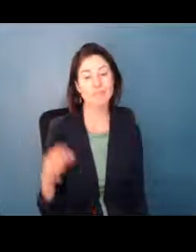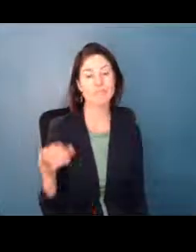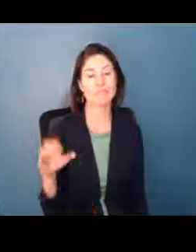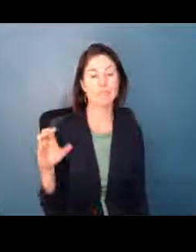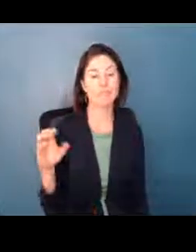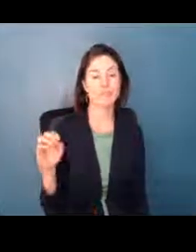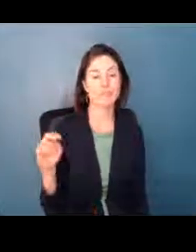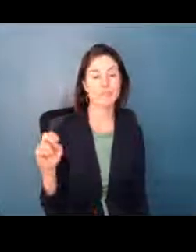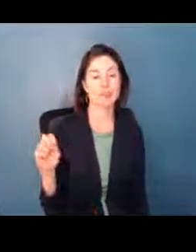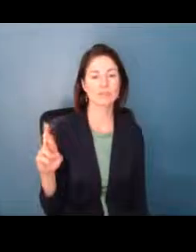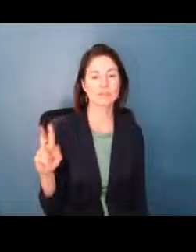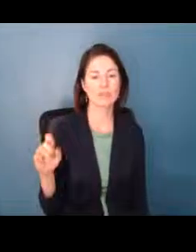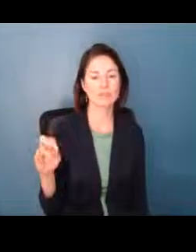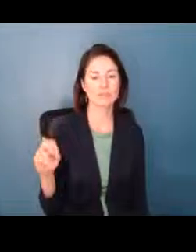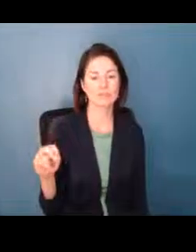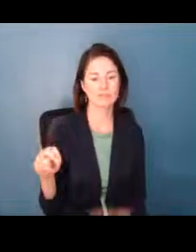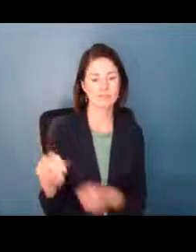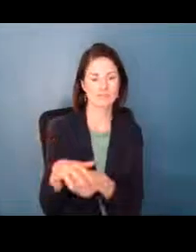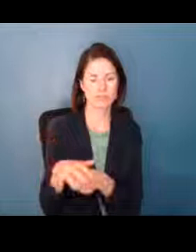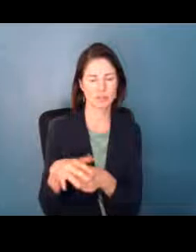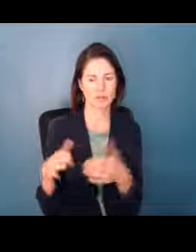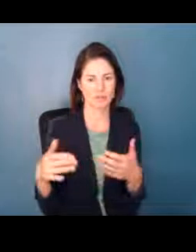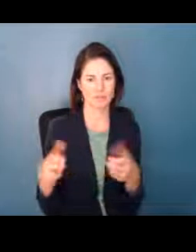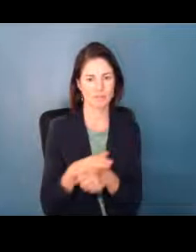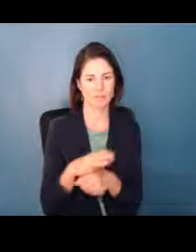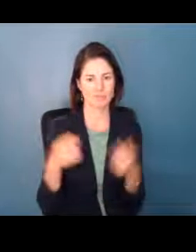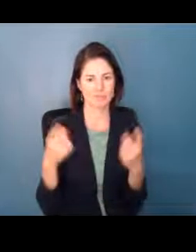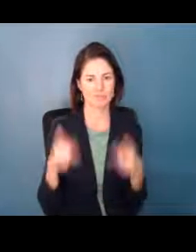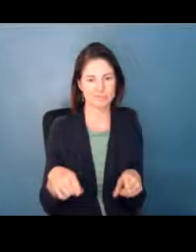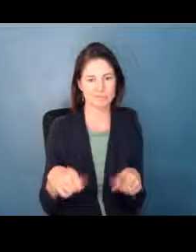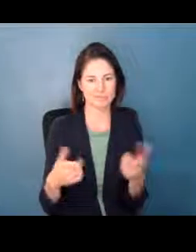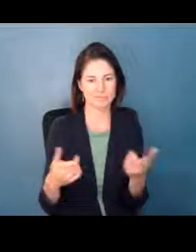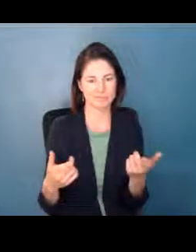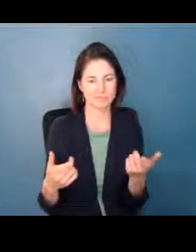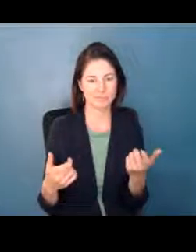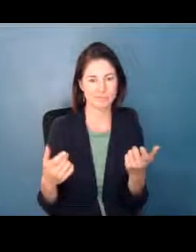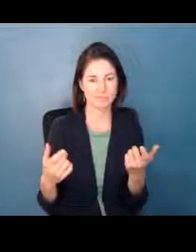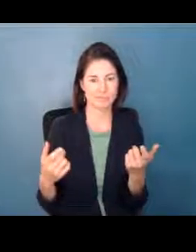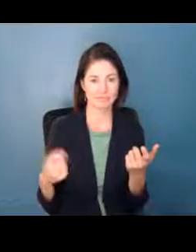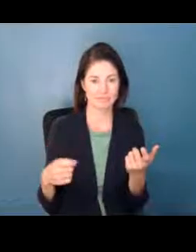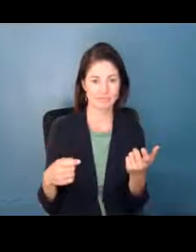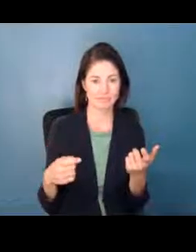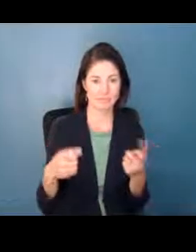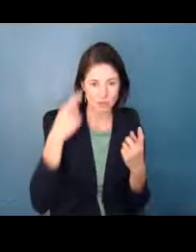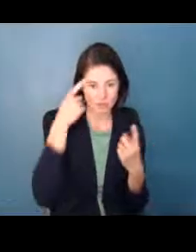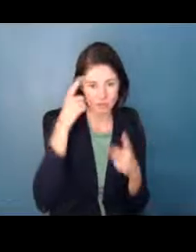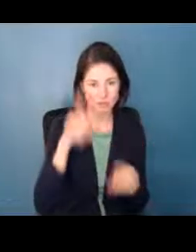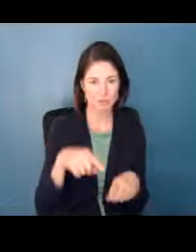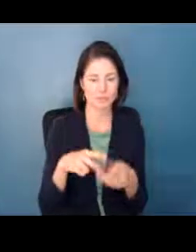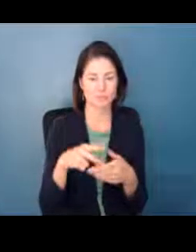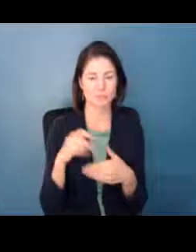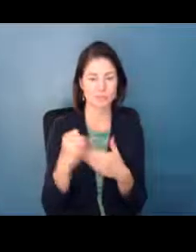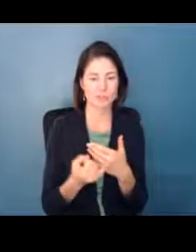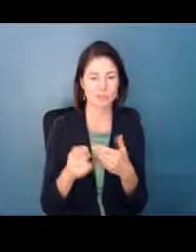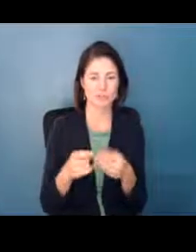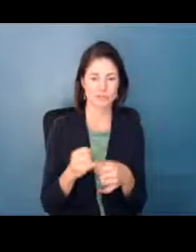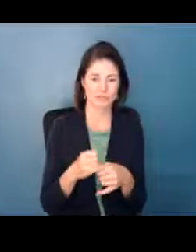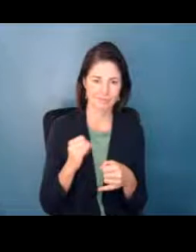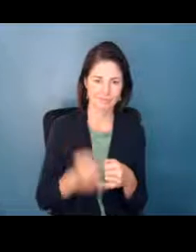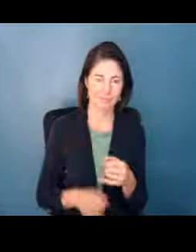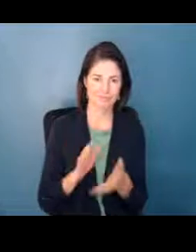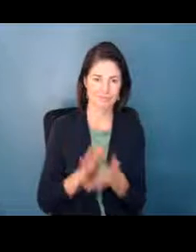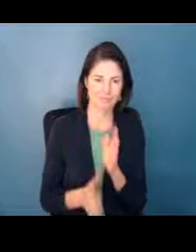my question is, shouldn't have all the permits and agreements been final prior to making a construction allocation